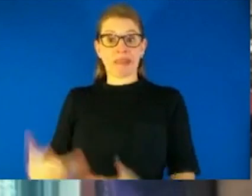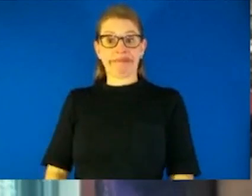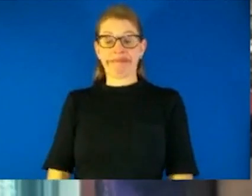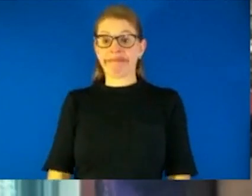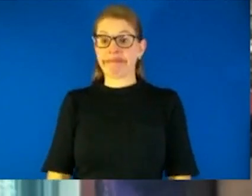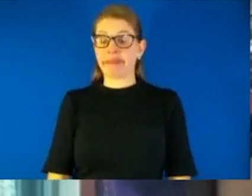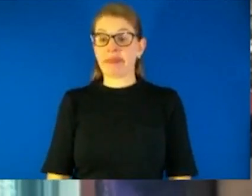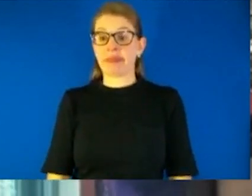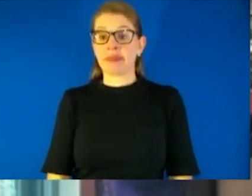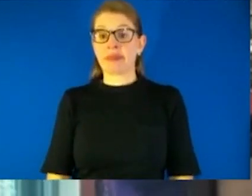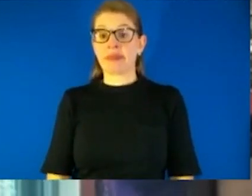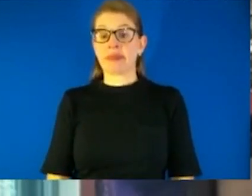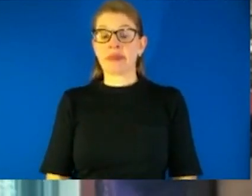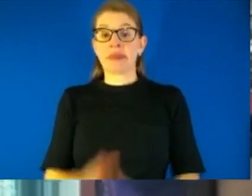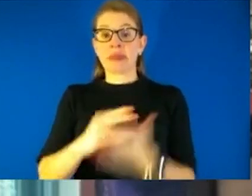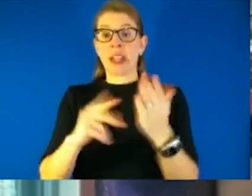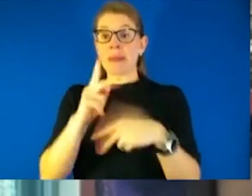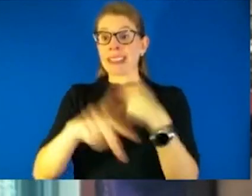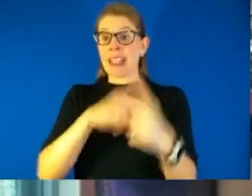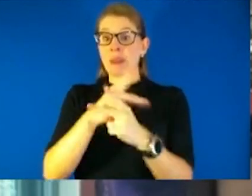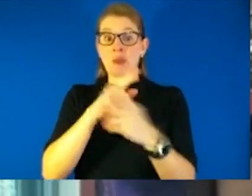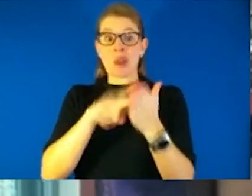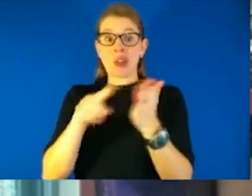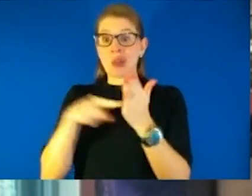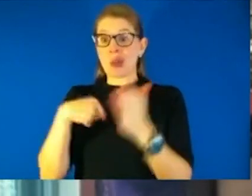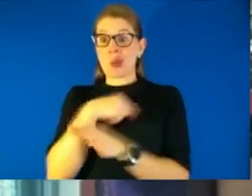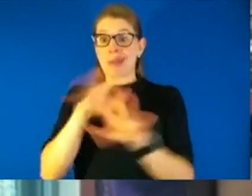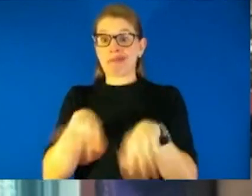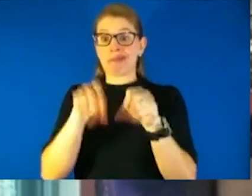And some of the types of research that we do is